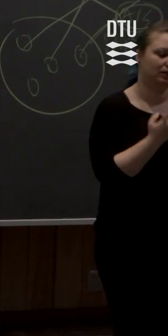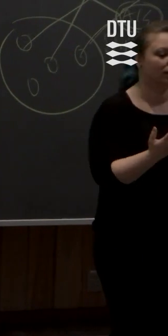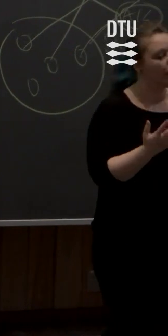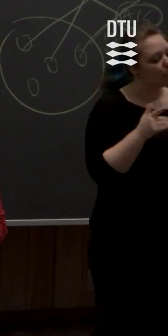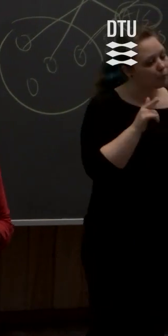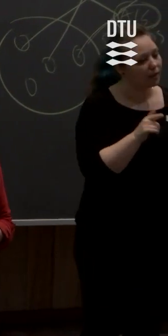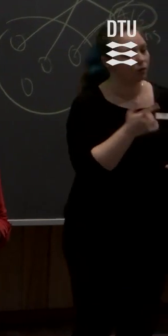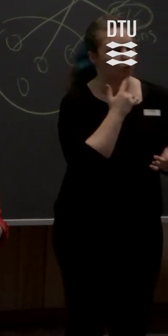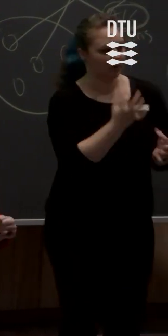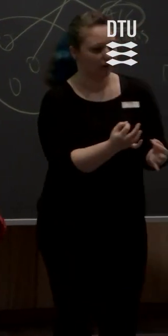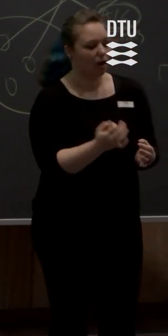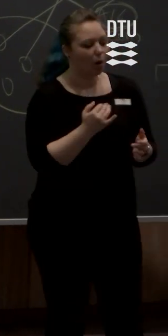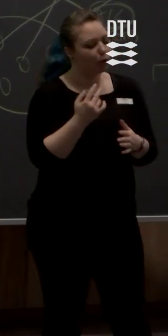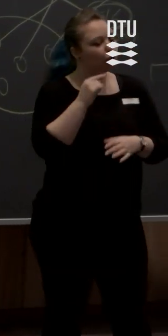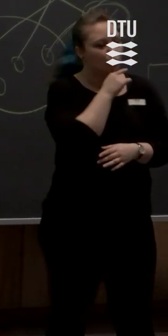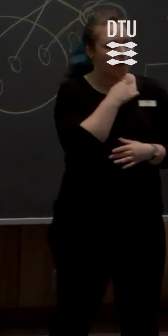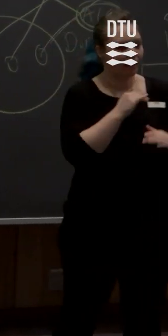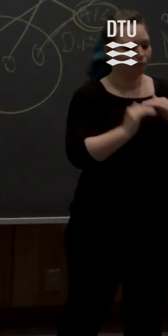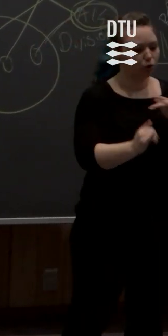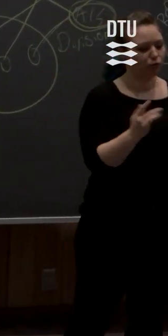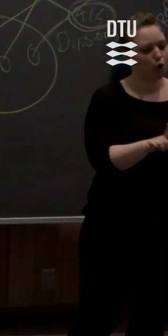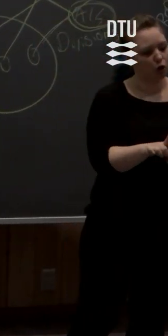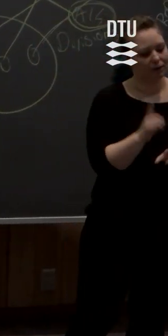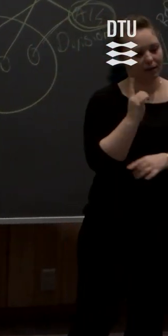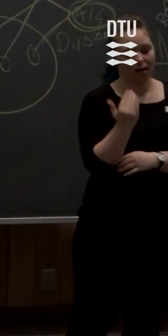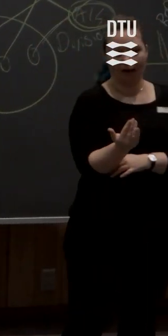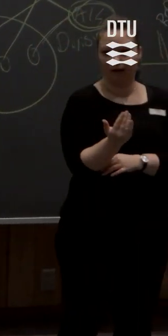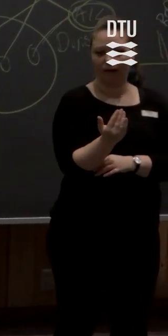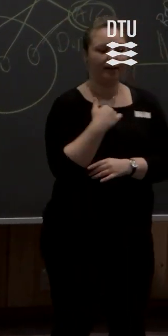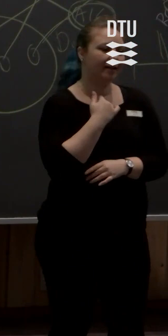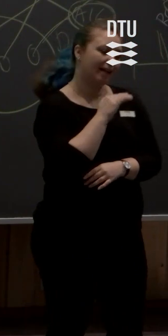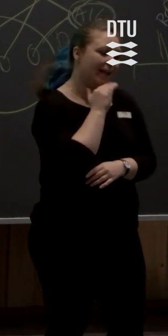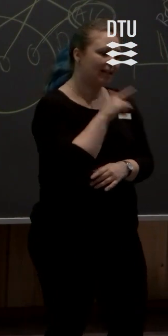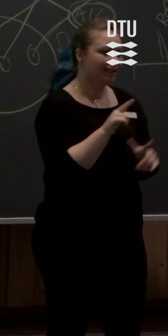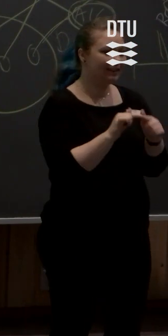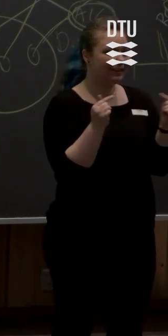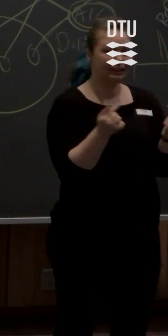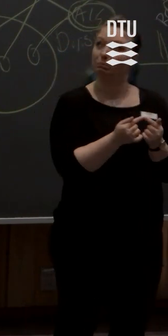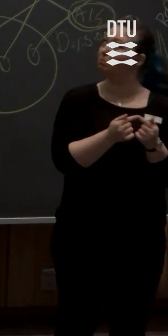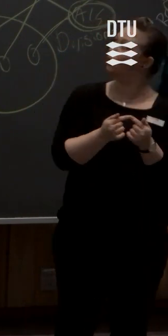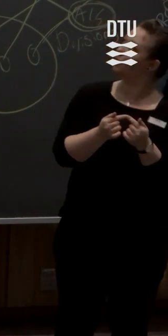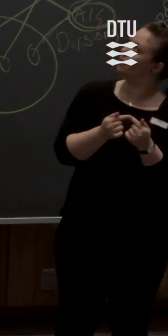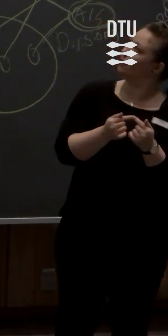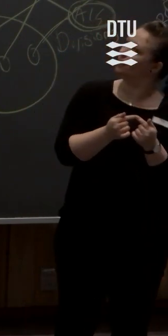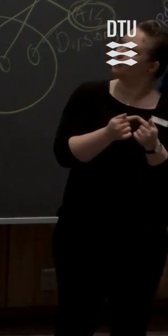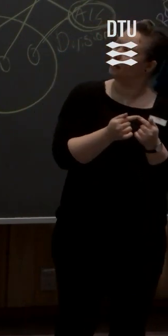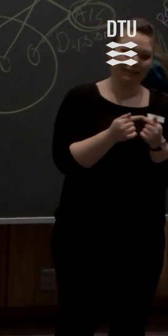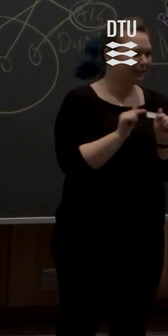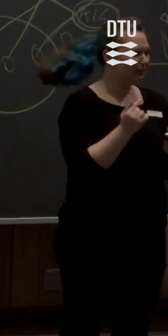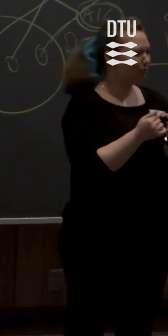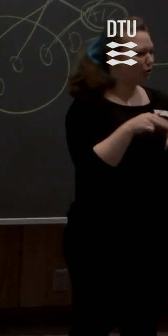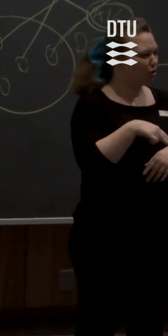On a social level, of course, there has to be, I call it team norming, but you might as well just call it peer